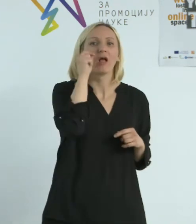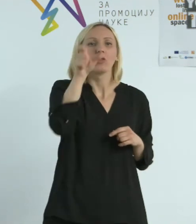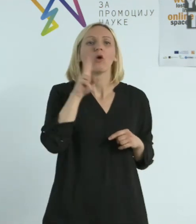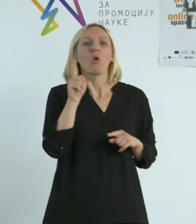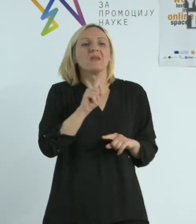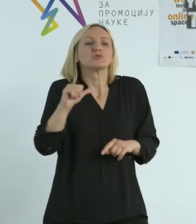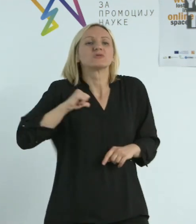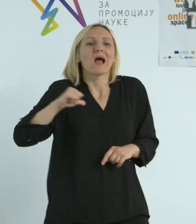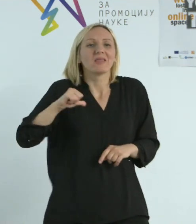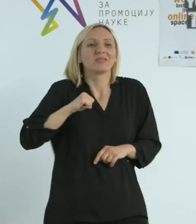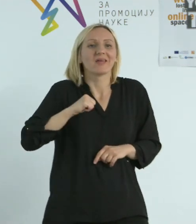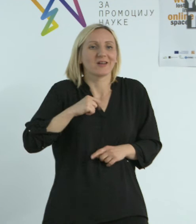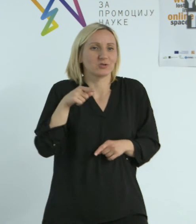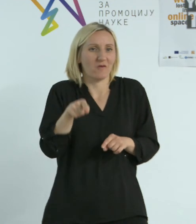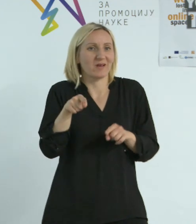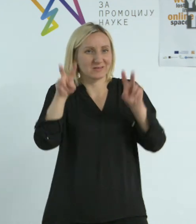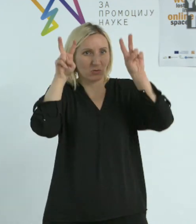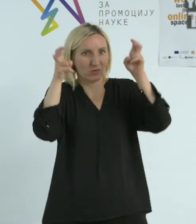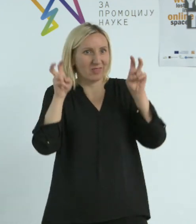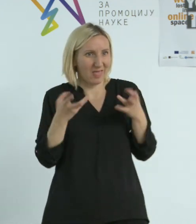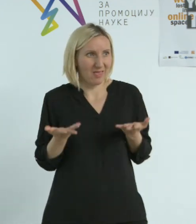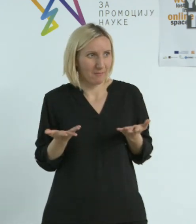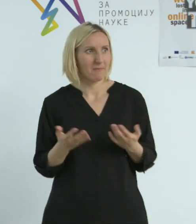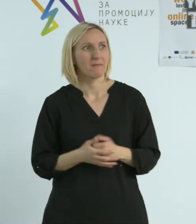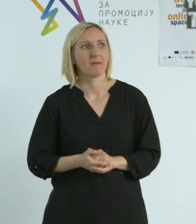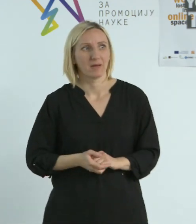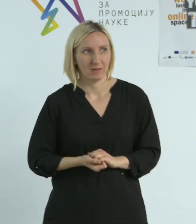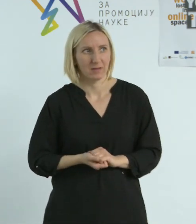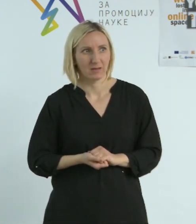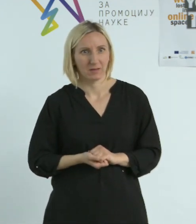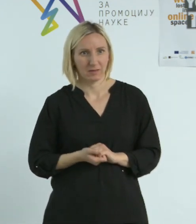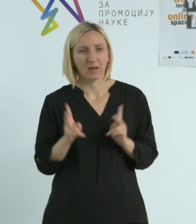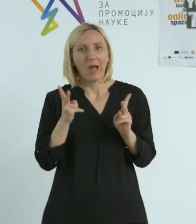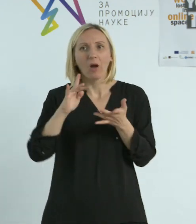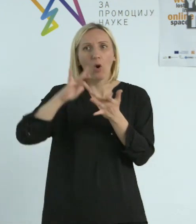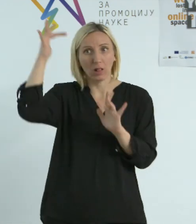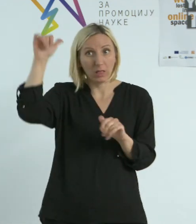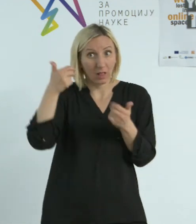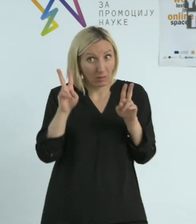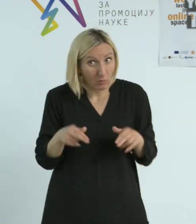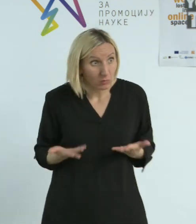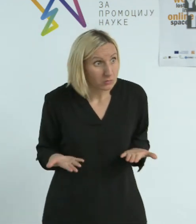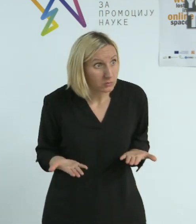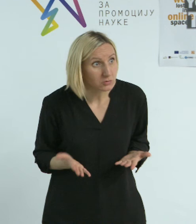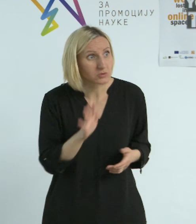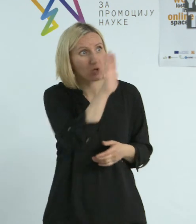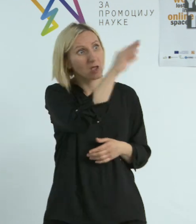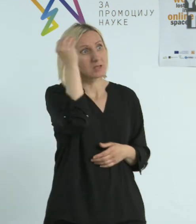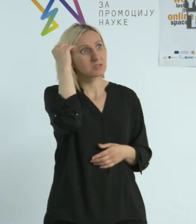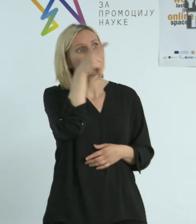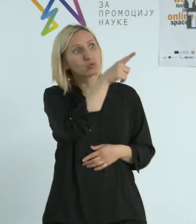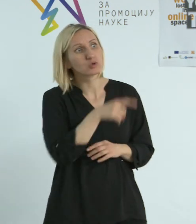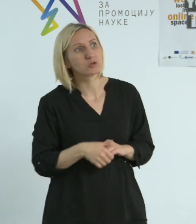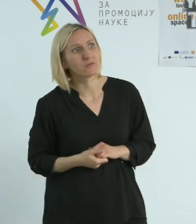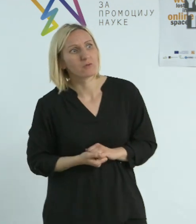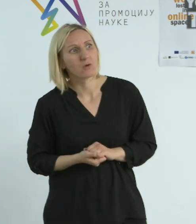and who are not already like sharing the values through online. From my experience, it's